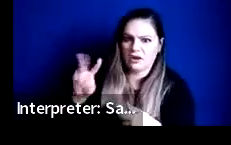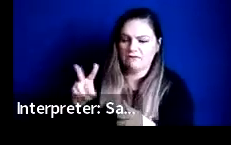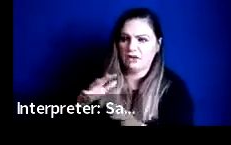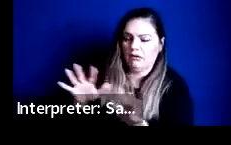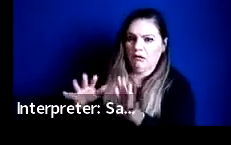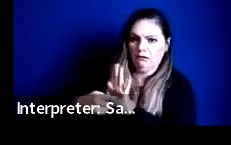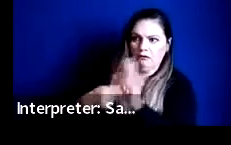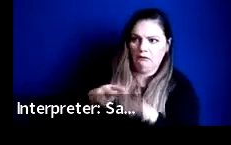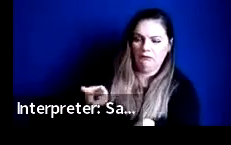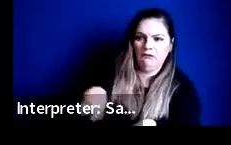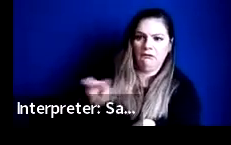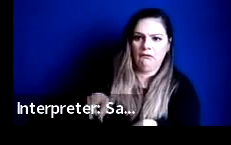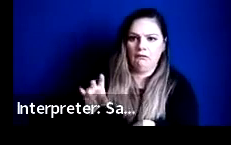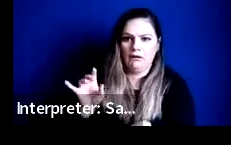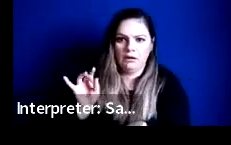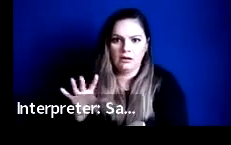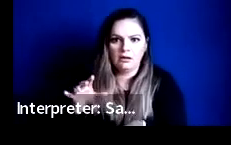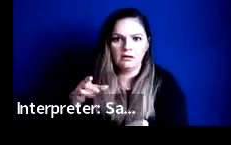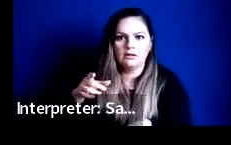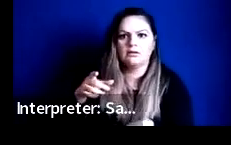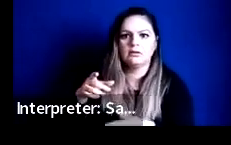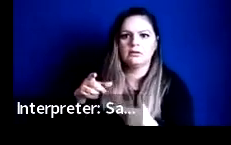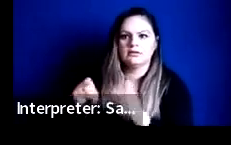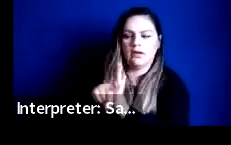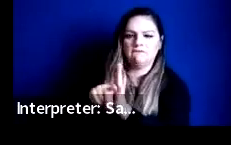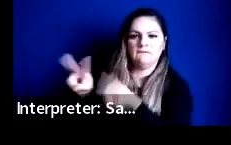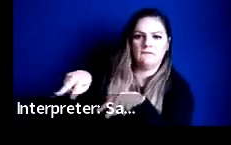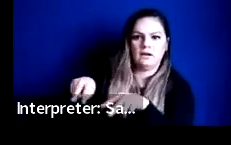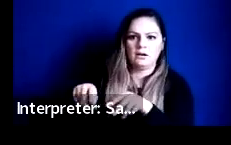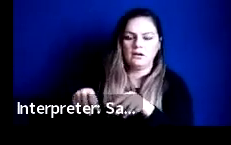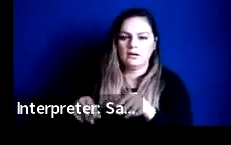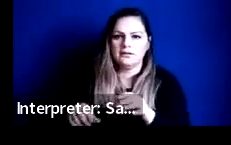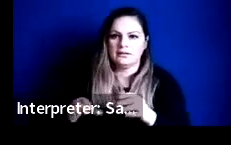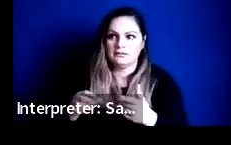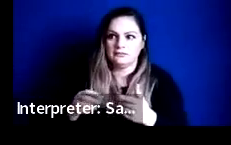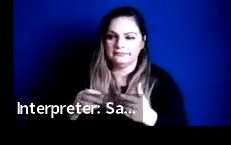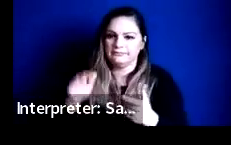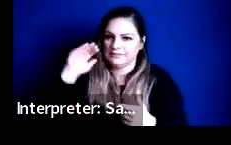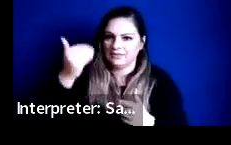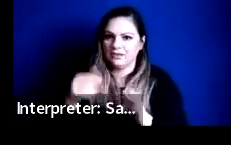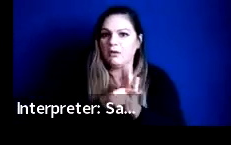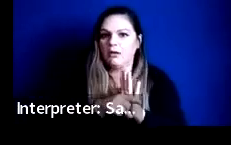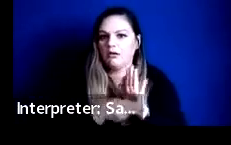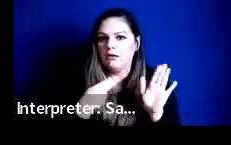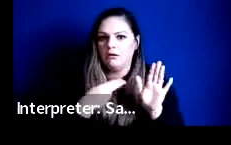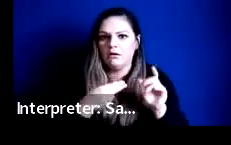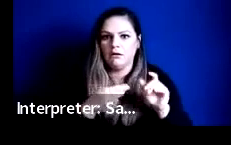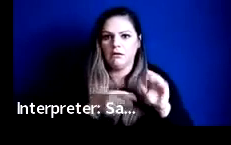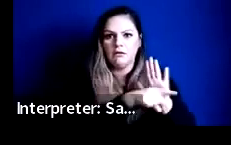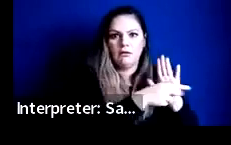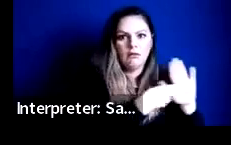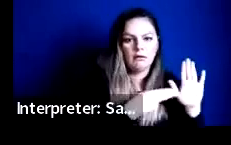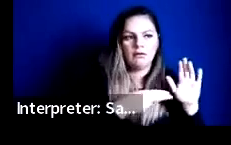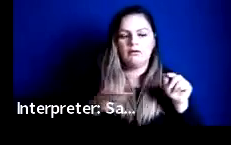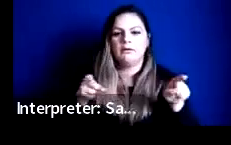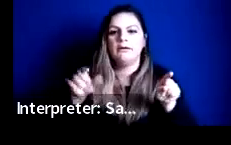behaviors, including OUD, and there's a connection that begins to be made between the two in